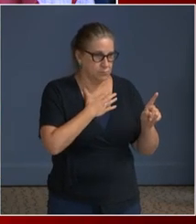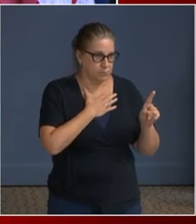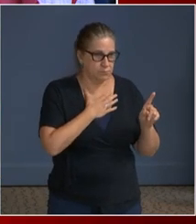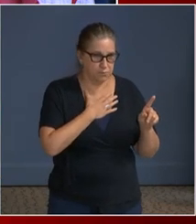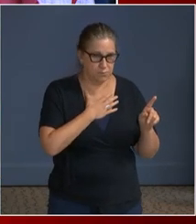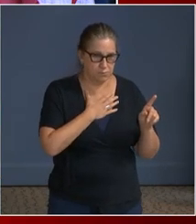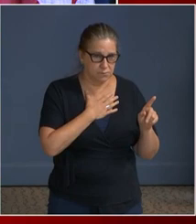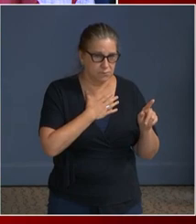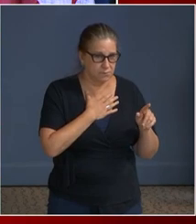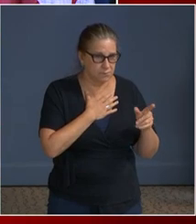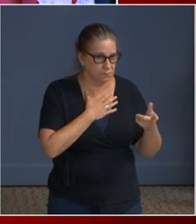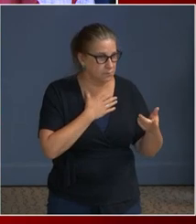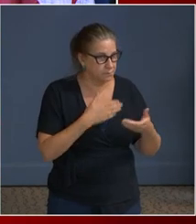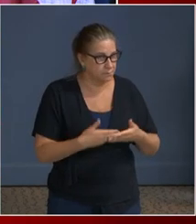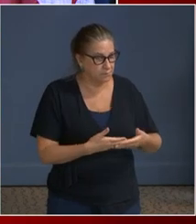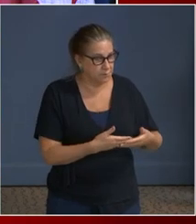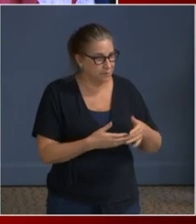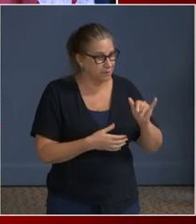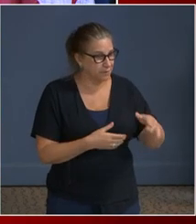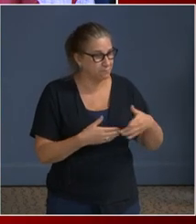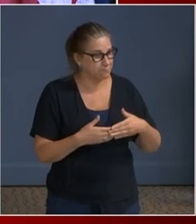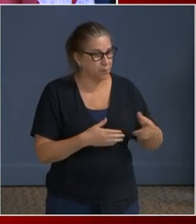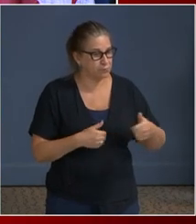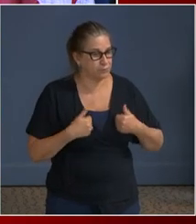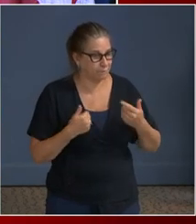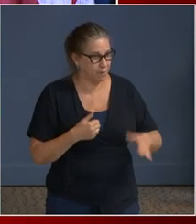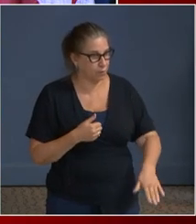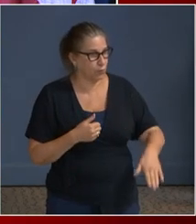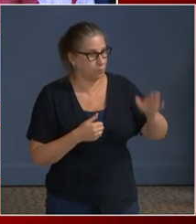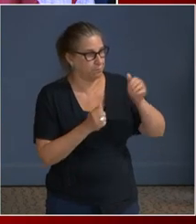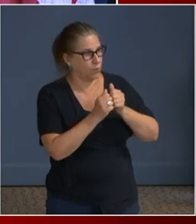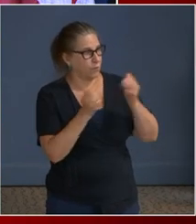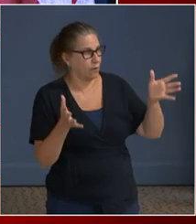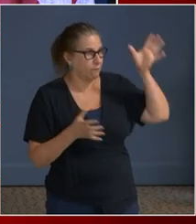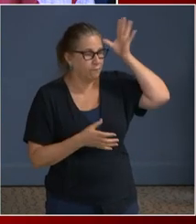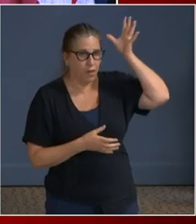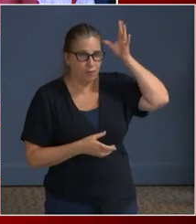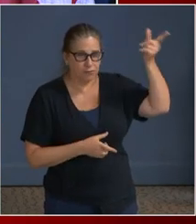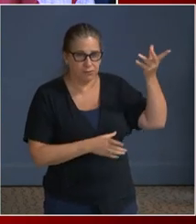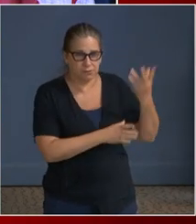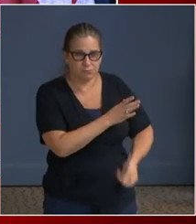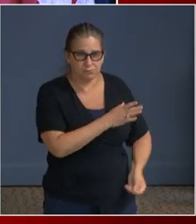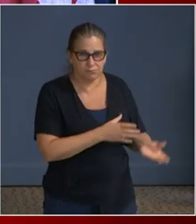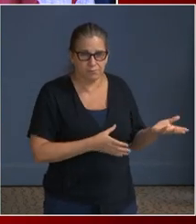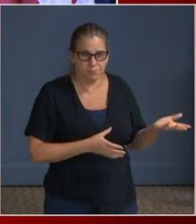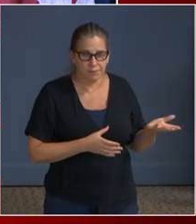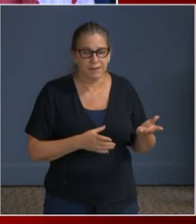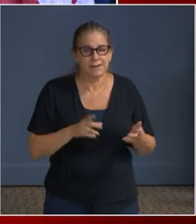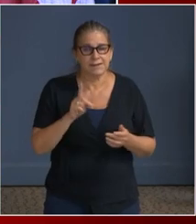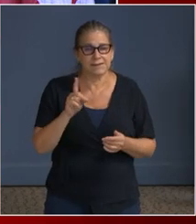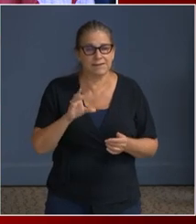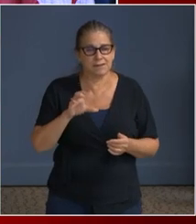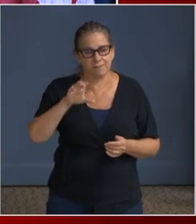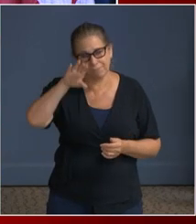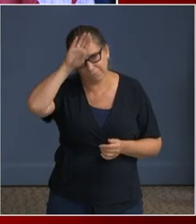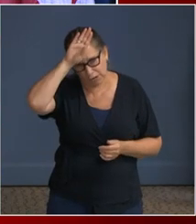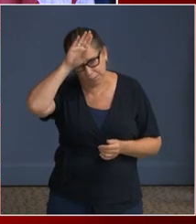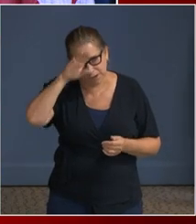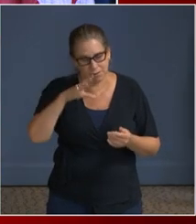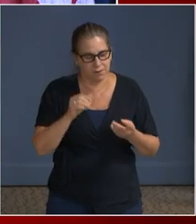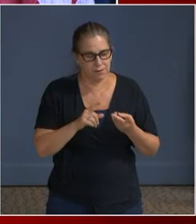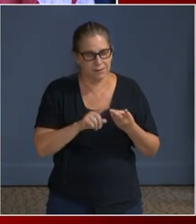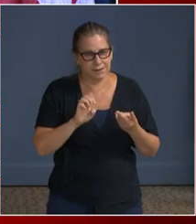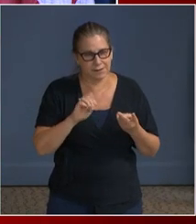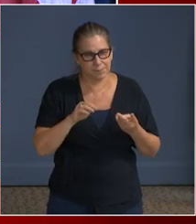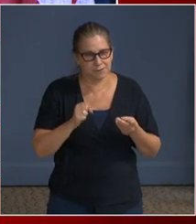going to have to grow up without his father. DC Fire and EMS took Mr. Brown to a local hospital where he